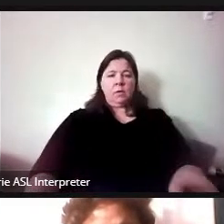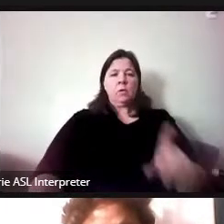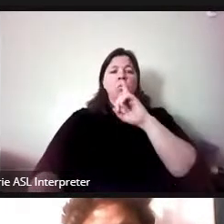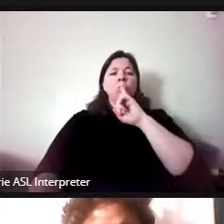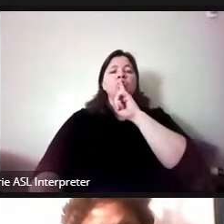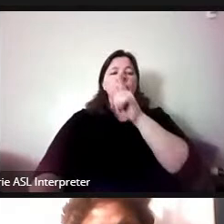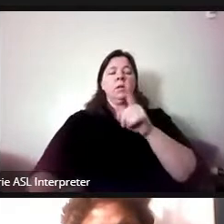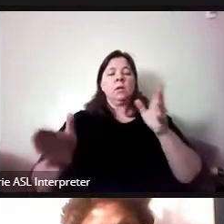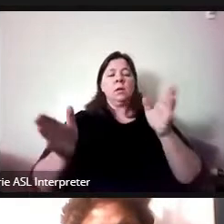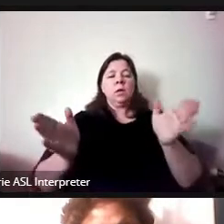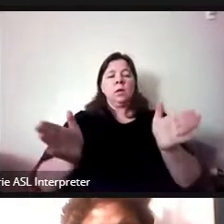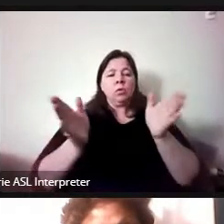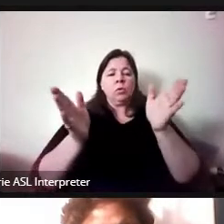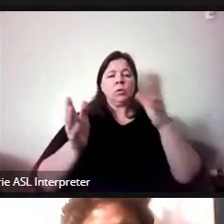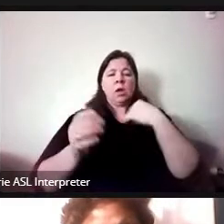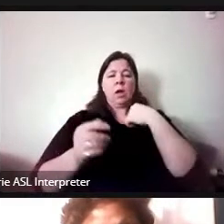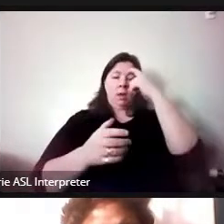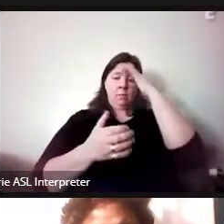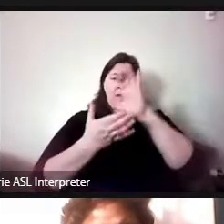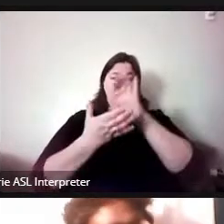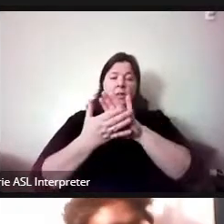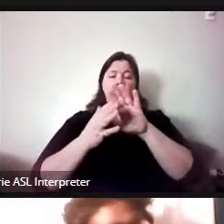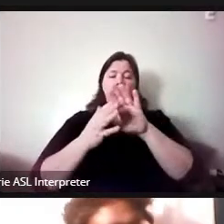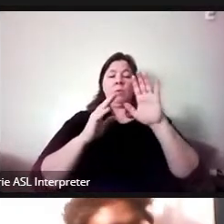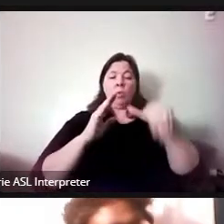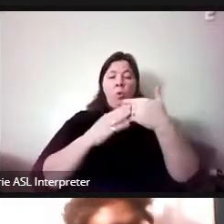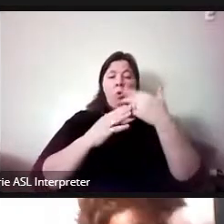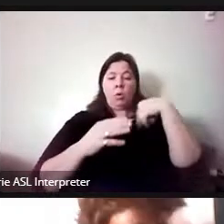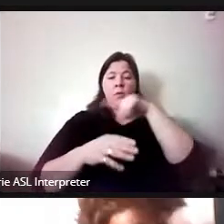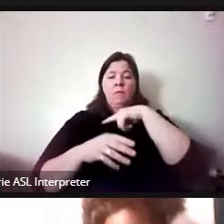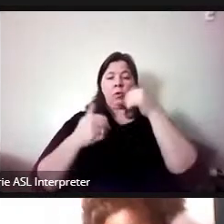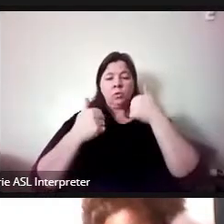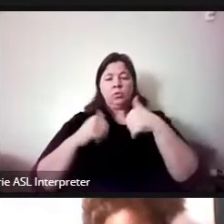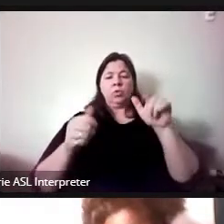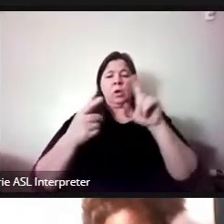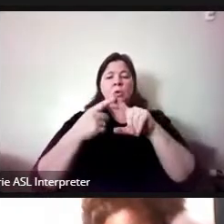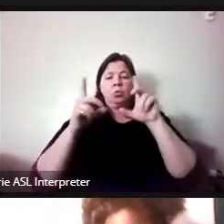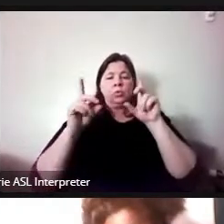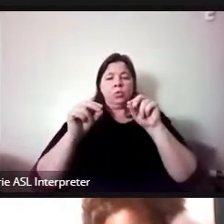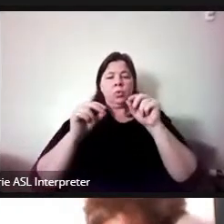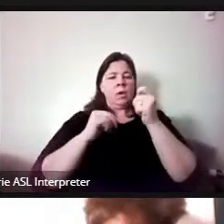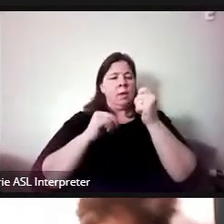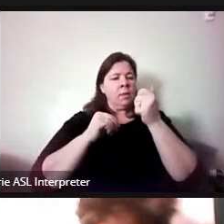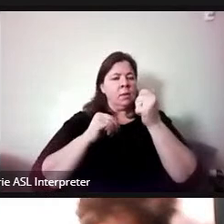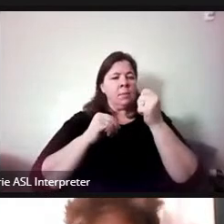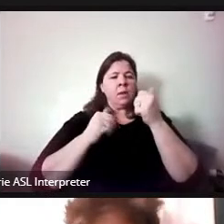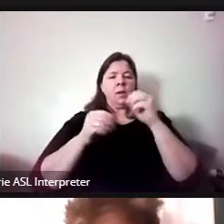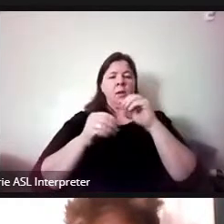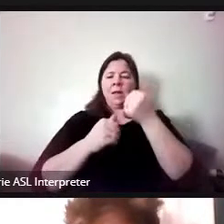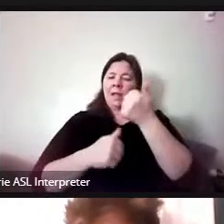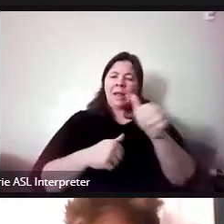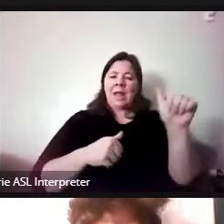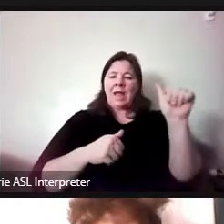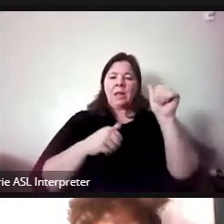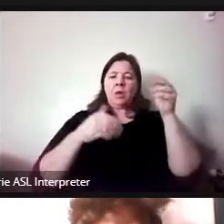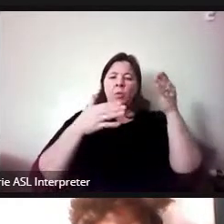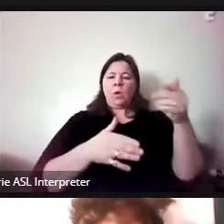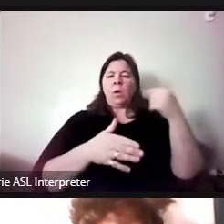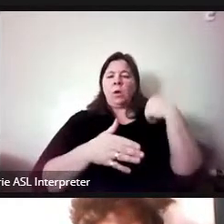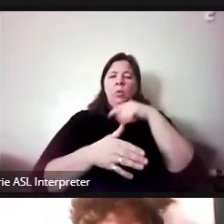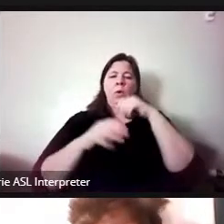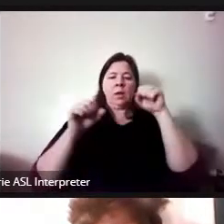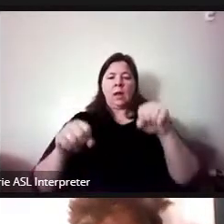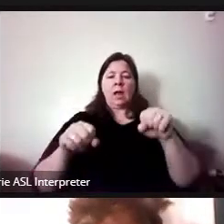and I believe all of us should try to do a little bit in any corner we are. As we do